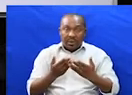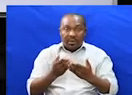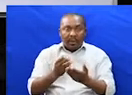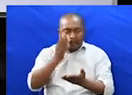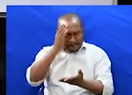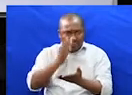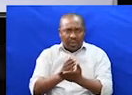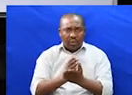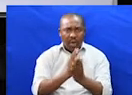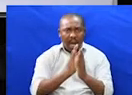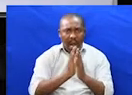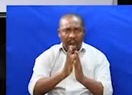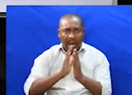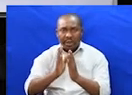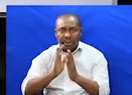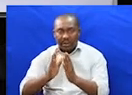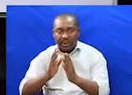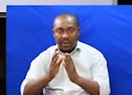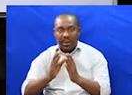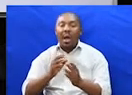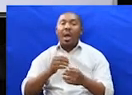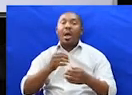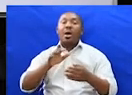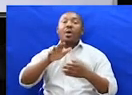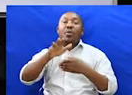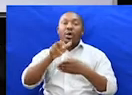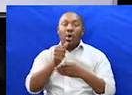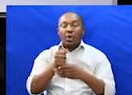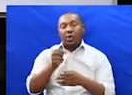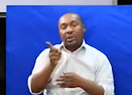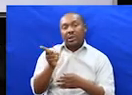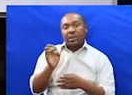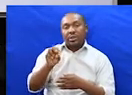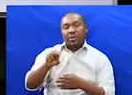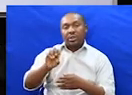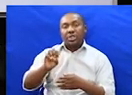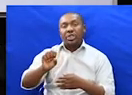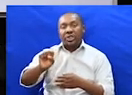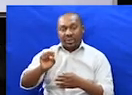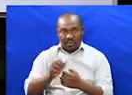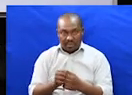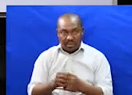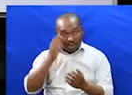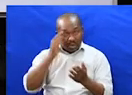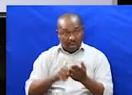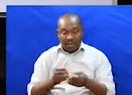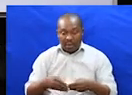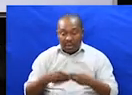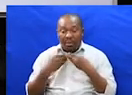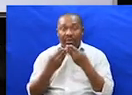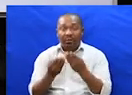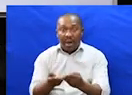it is what's so-called genes. It's a particular arrangement. They provide a